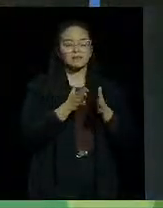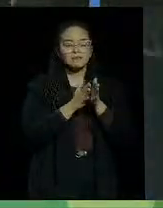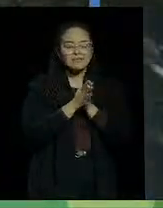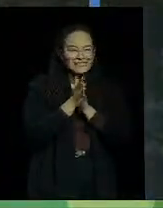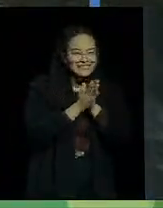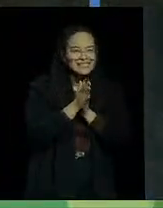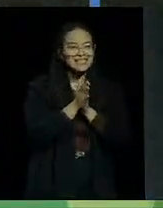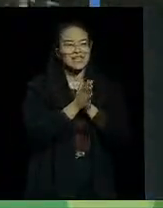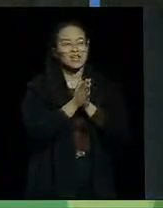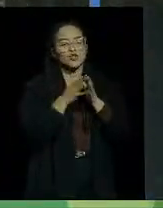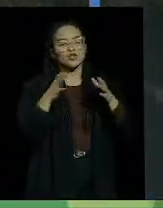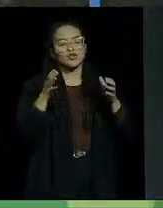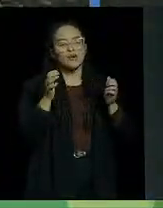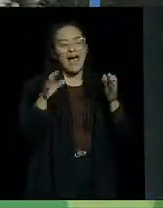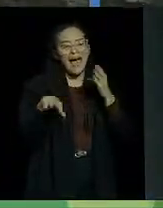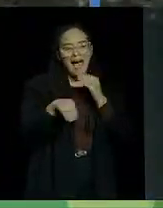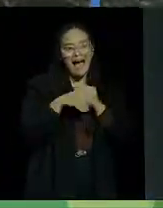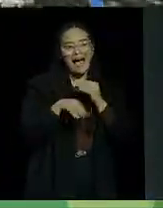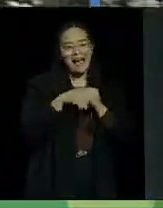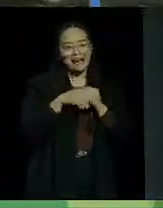complement human intelligence.